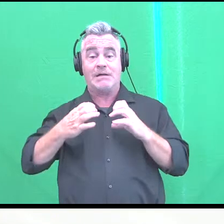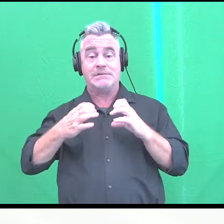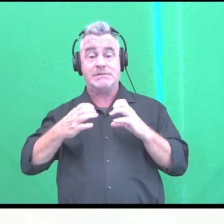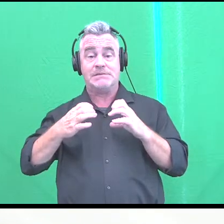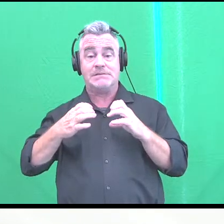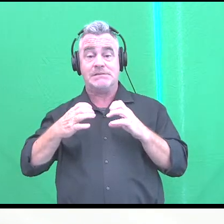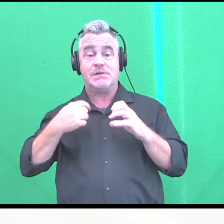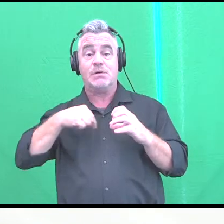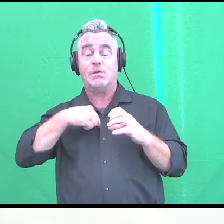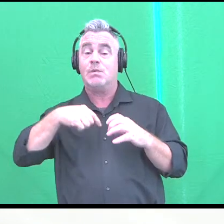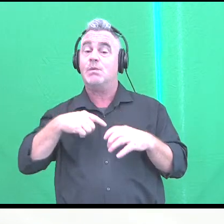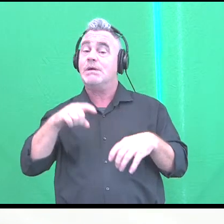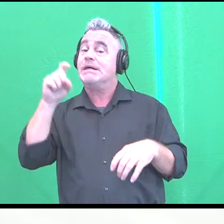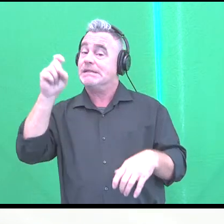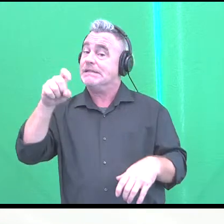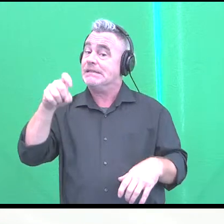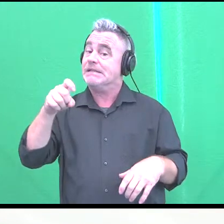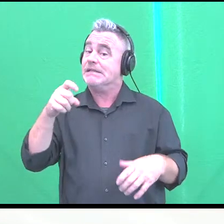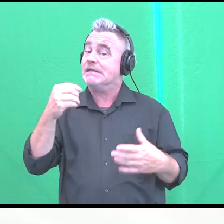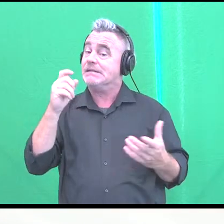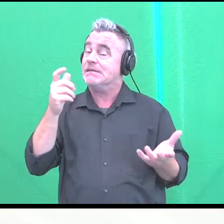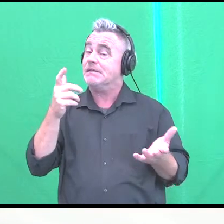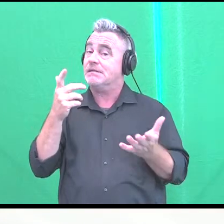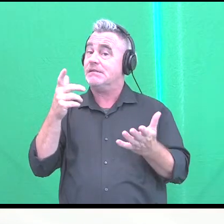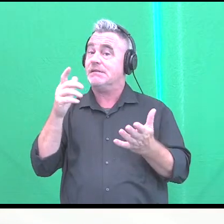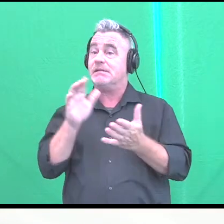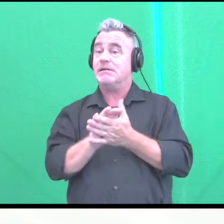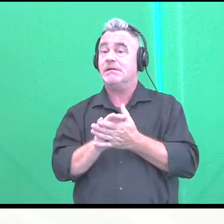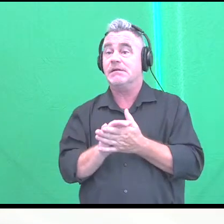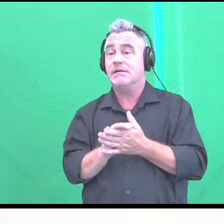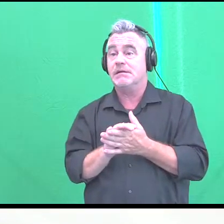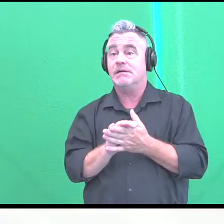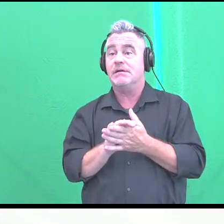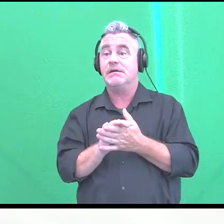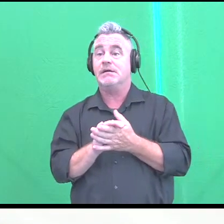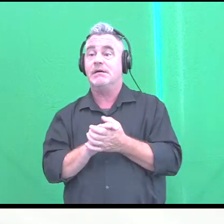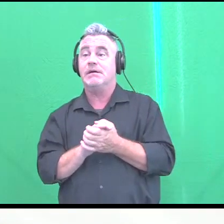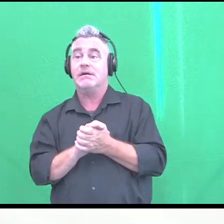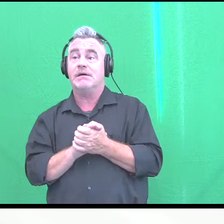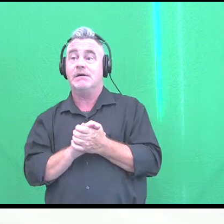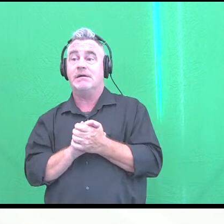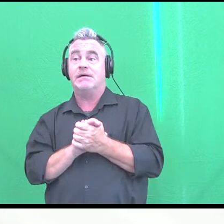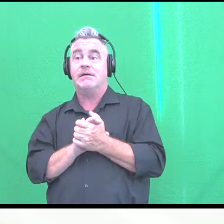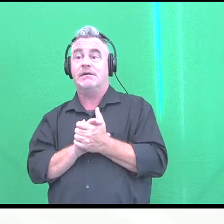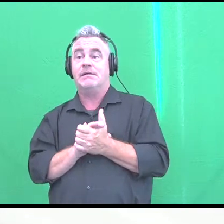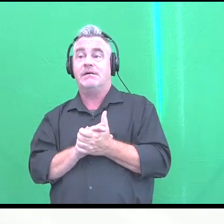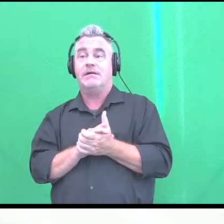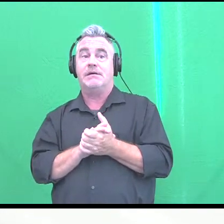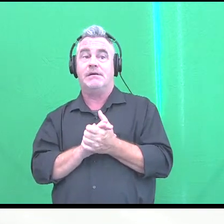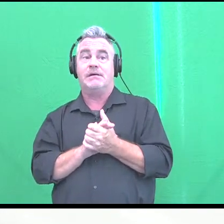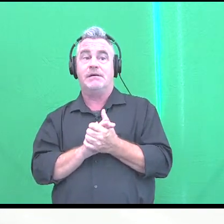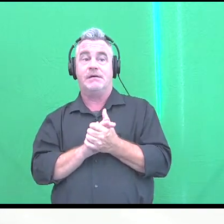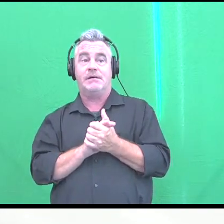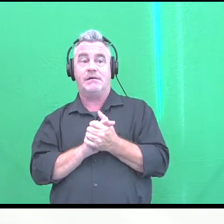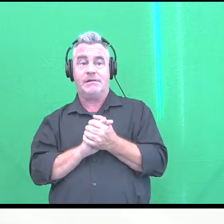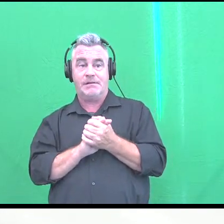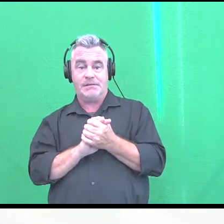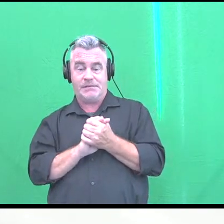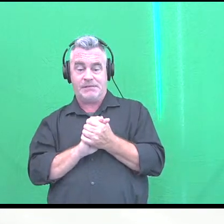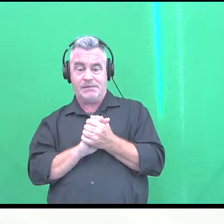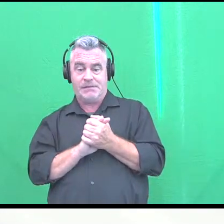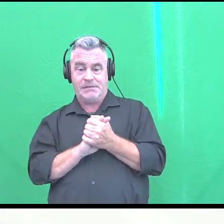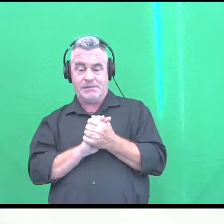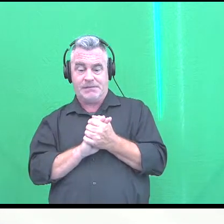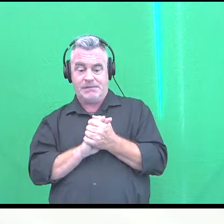We definitely have some really cool push-in special Ms. programs Barragan, or 30 after-school seconds. programs, but 30 our seconds. ability